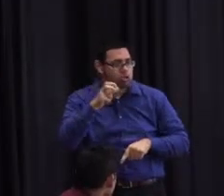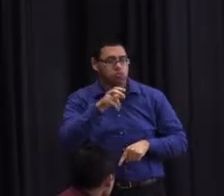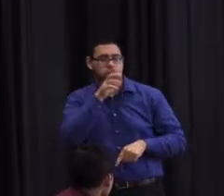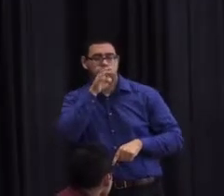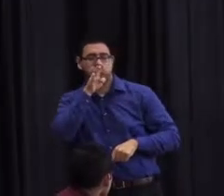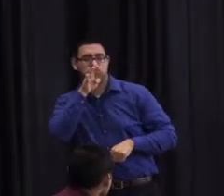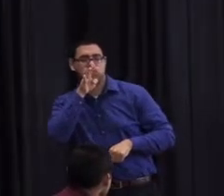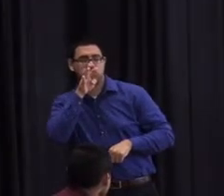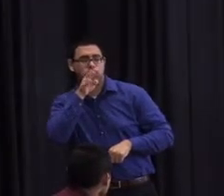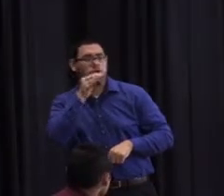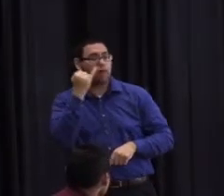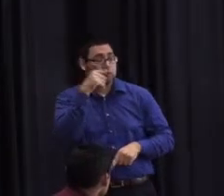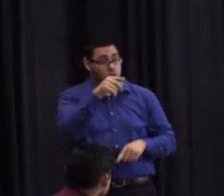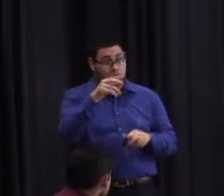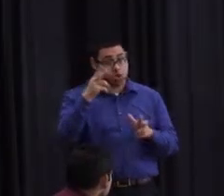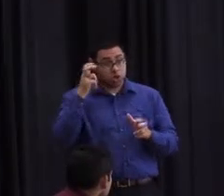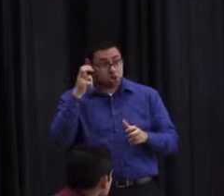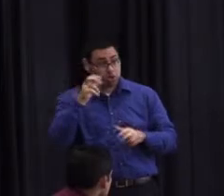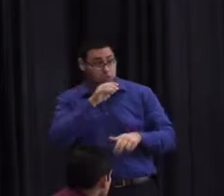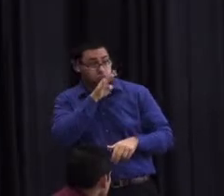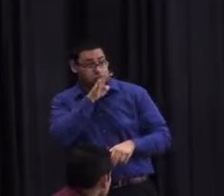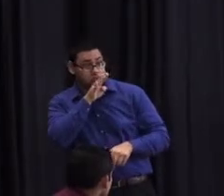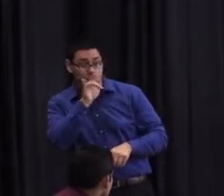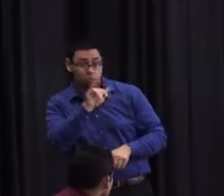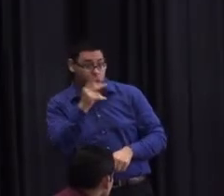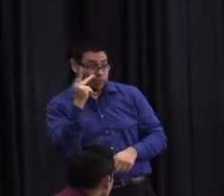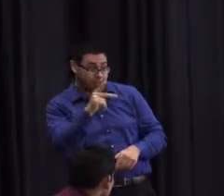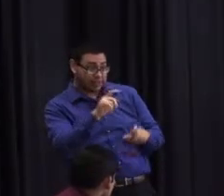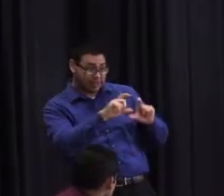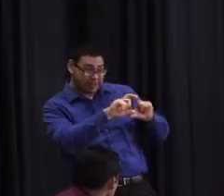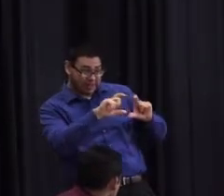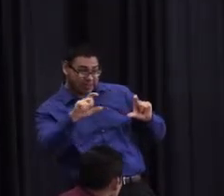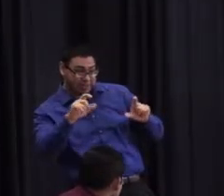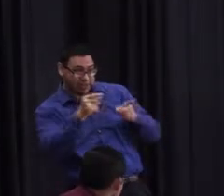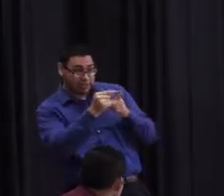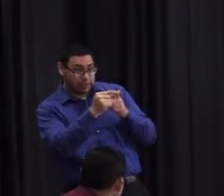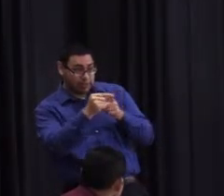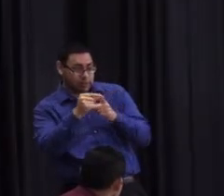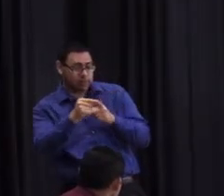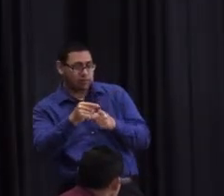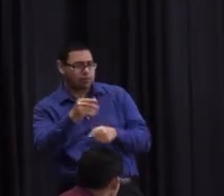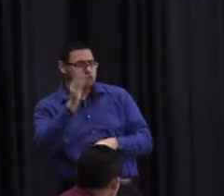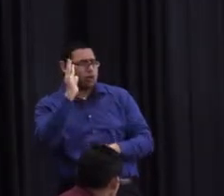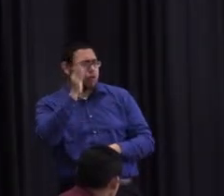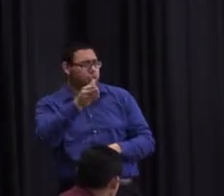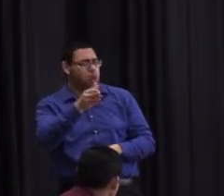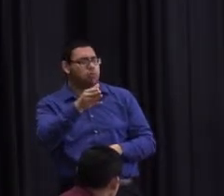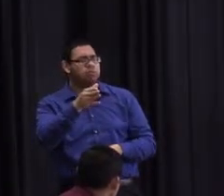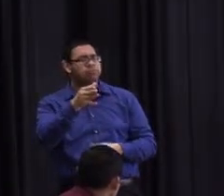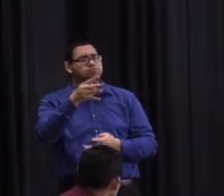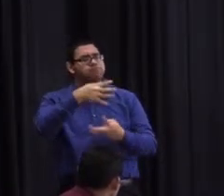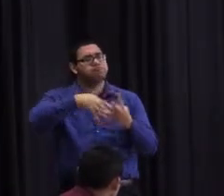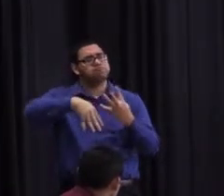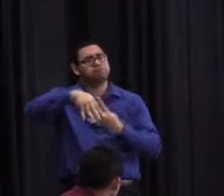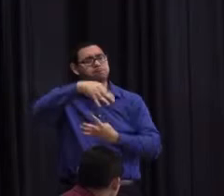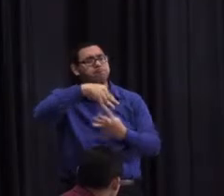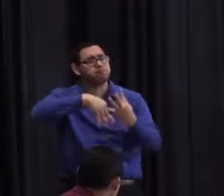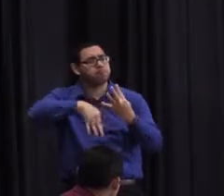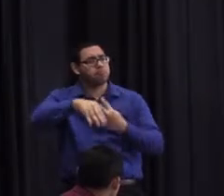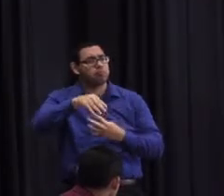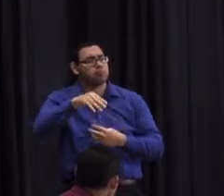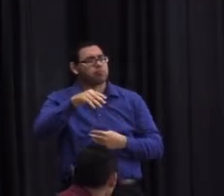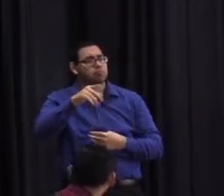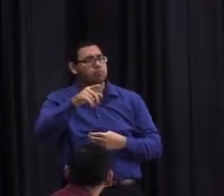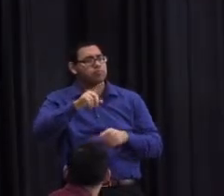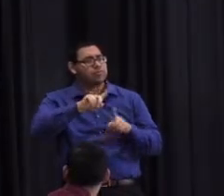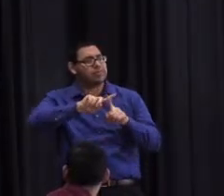narration. If you can hear the narration and see the text, you're going to be interacting with those